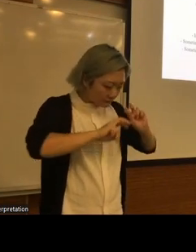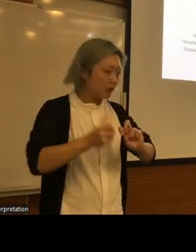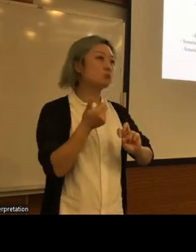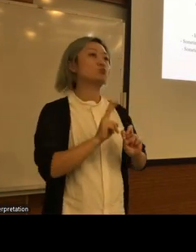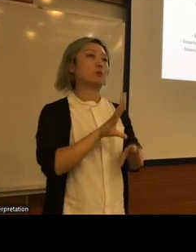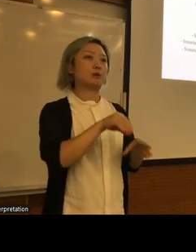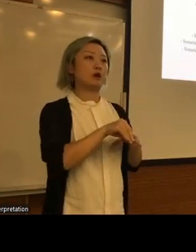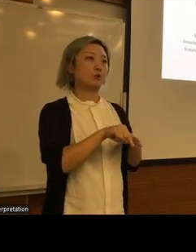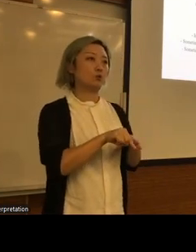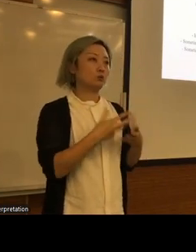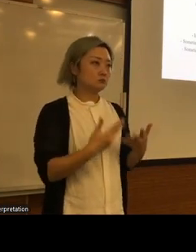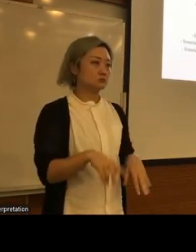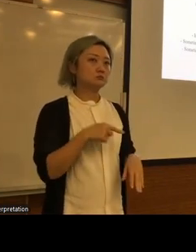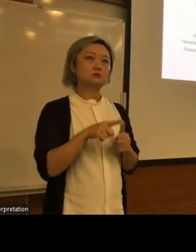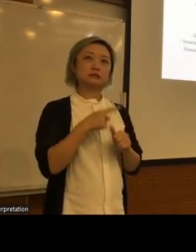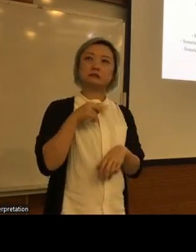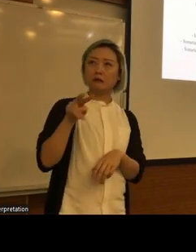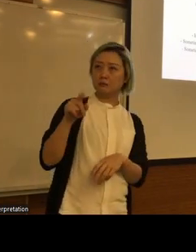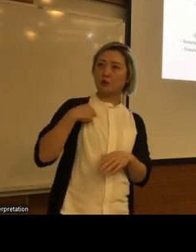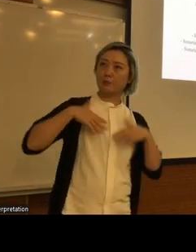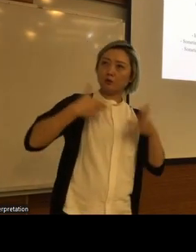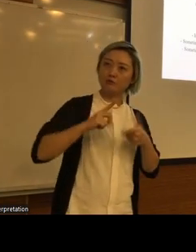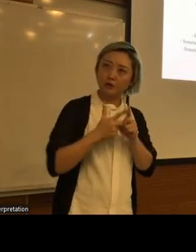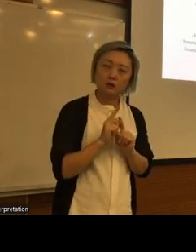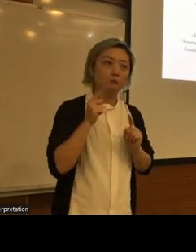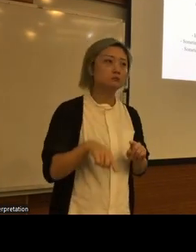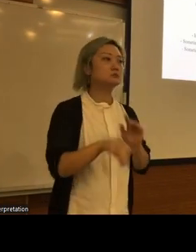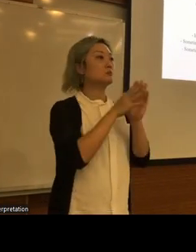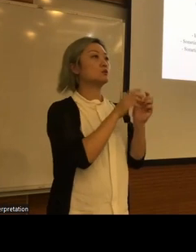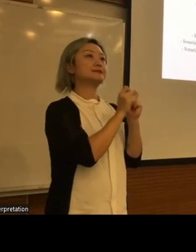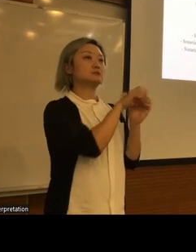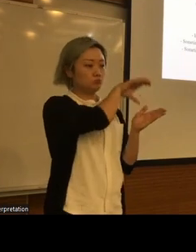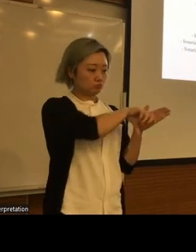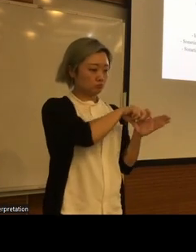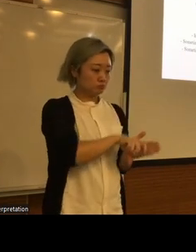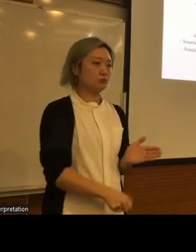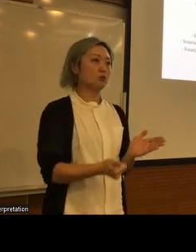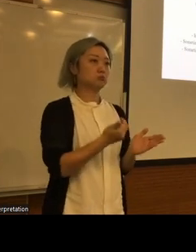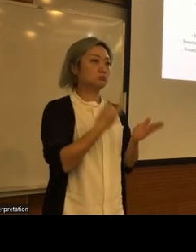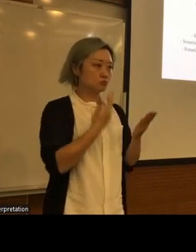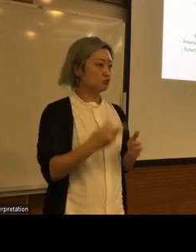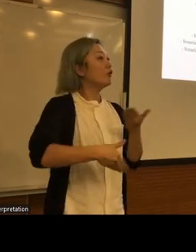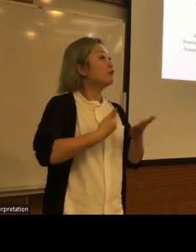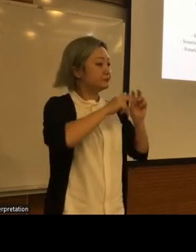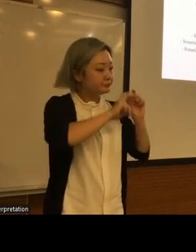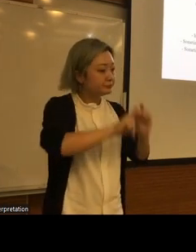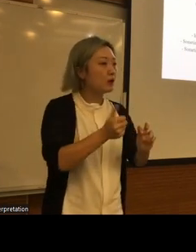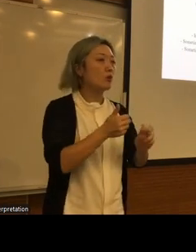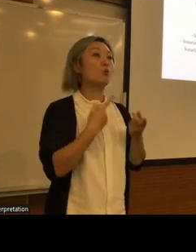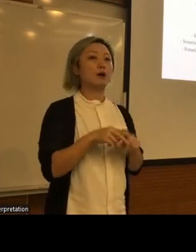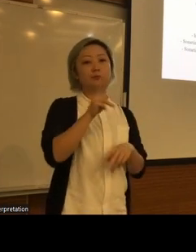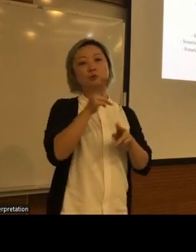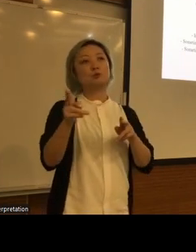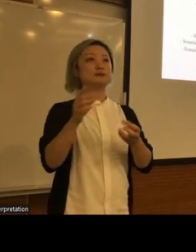and investigate these on corpora or in experimental research, or